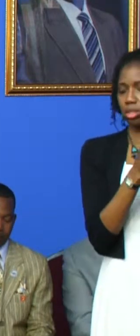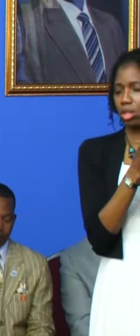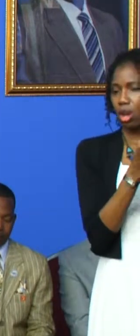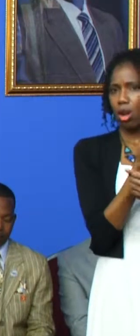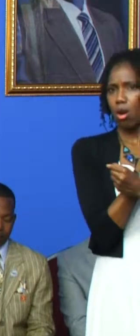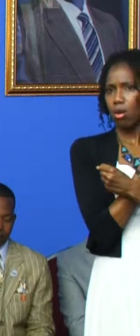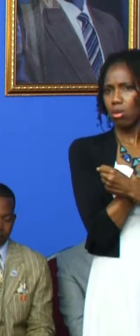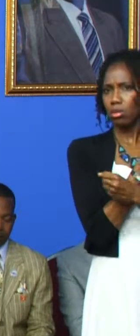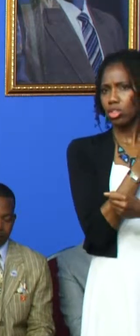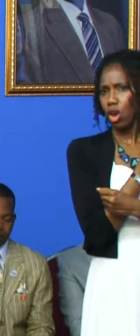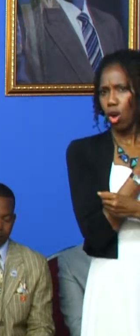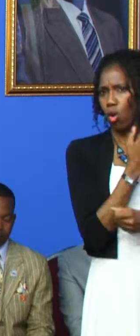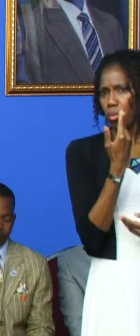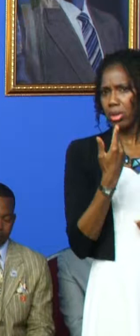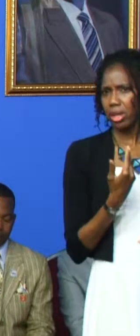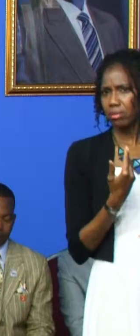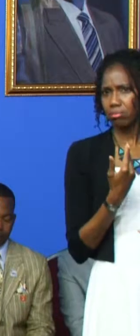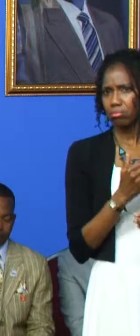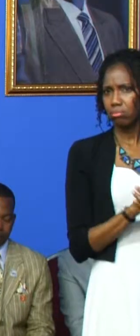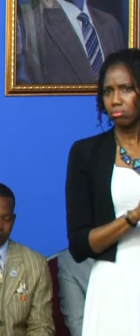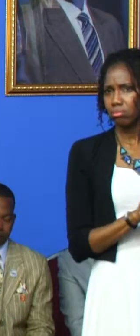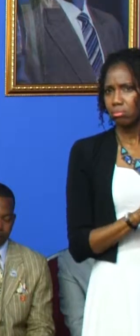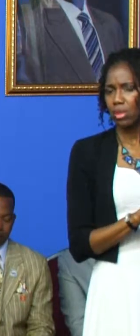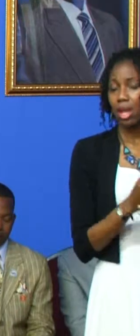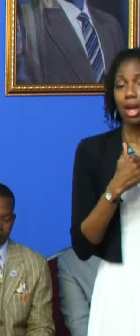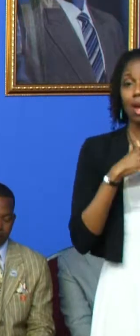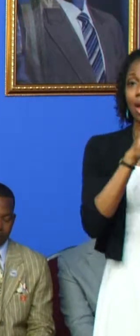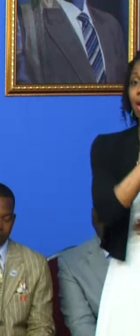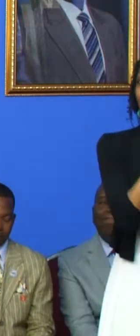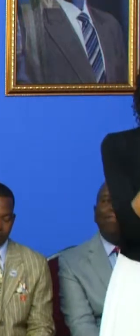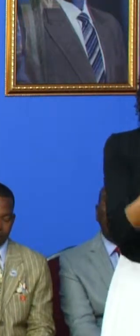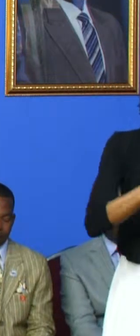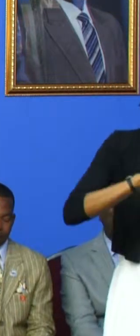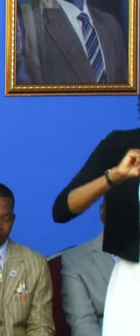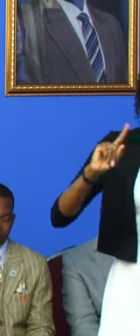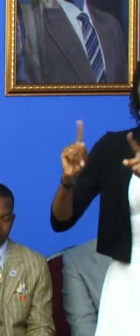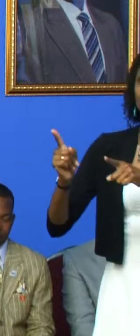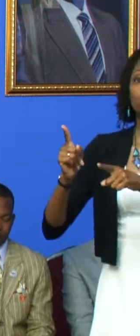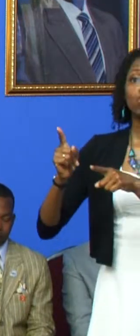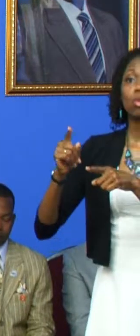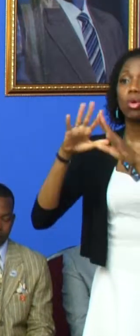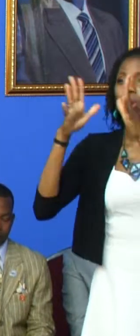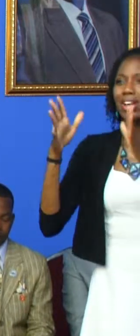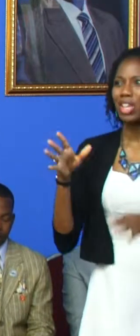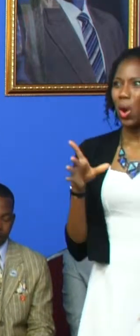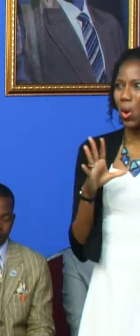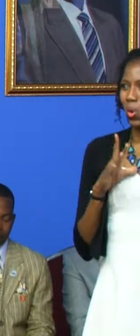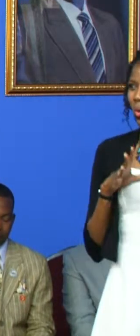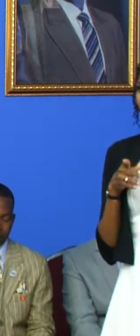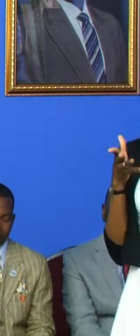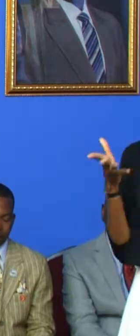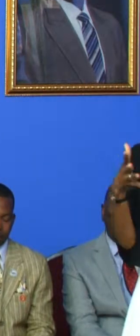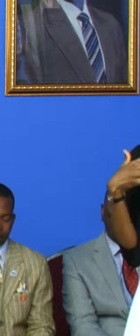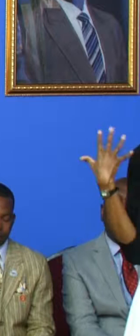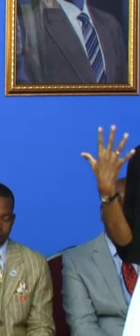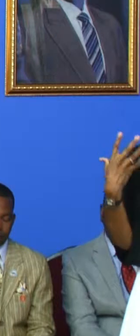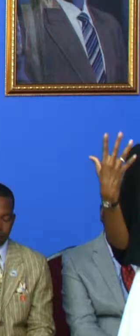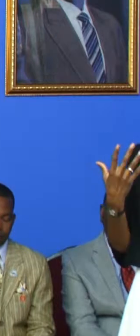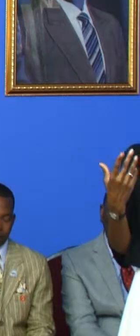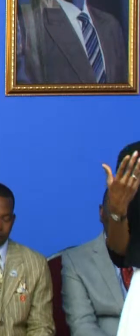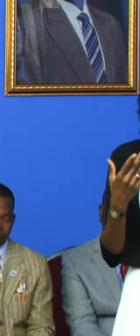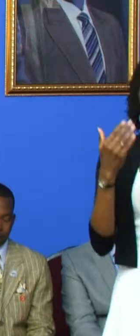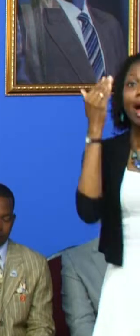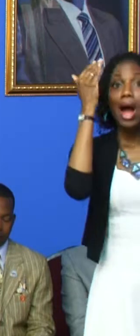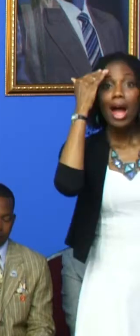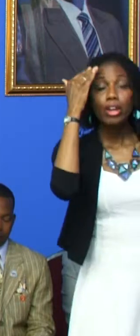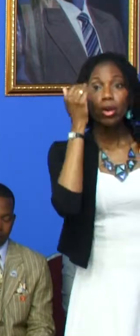But I ain't never went to the White House impressed with the White House. Because I understood we built the White House and